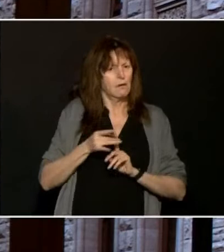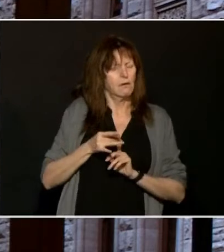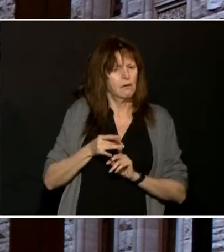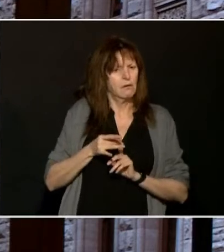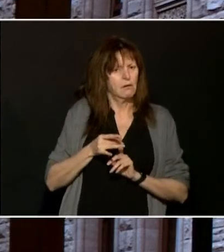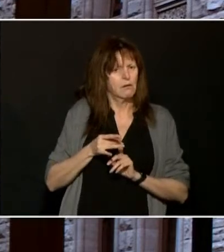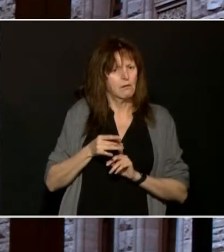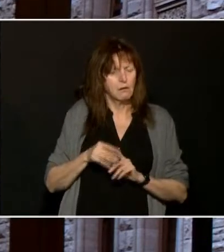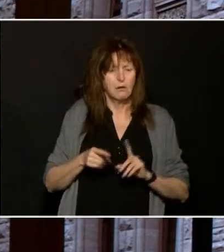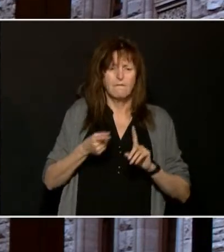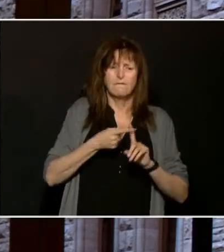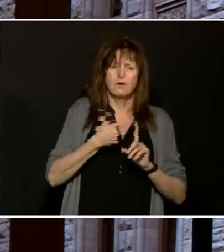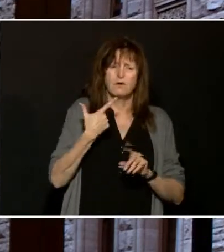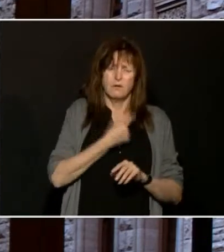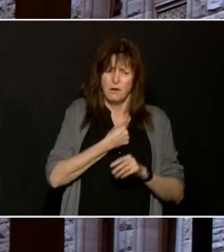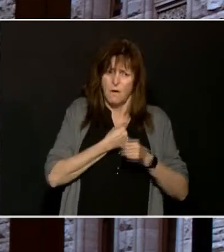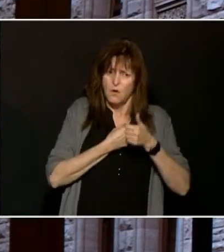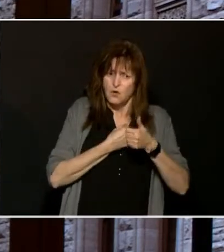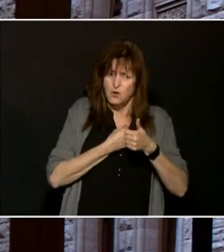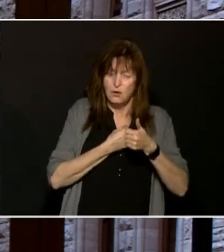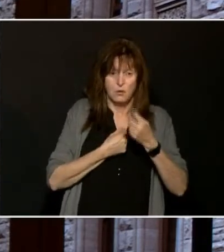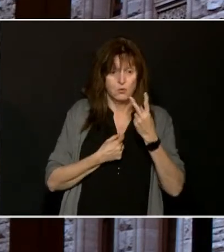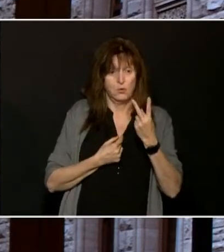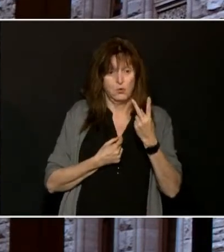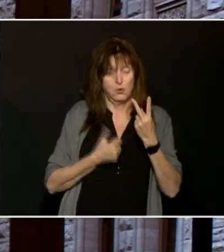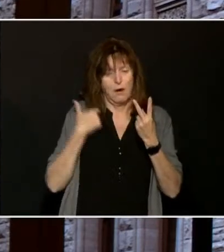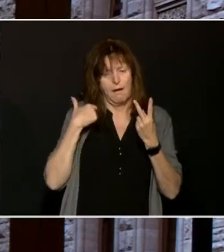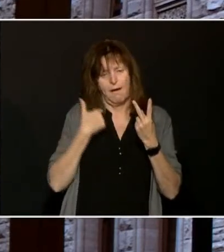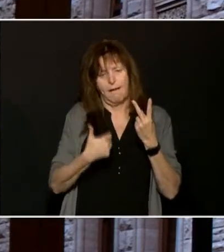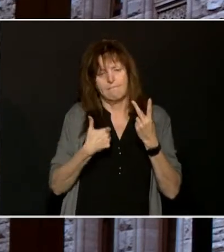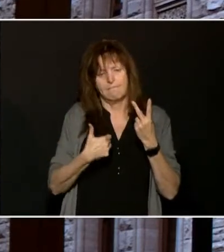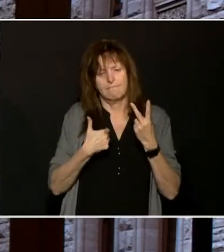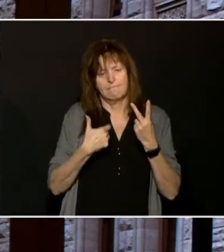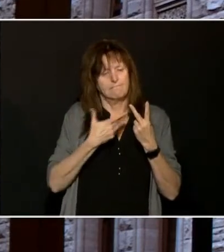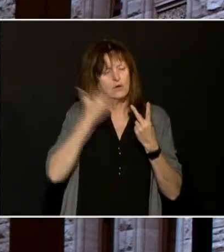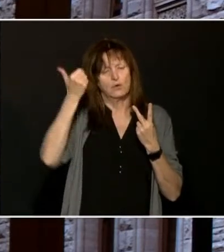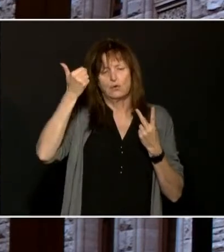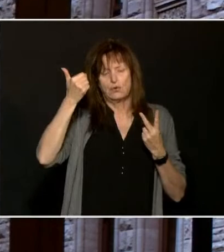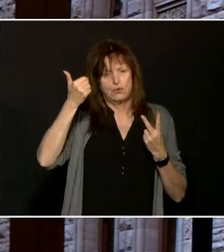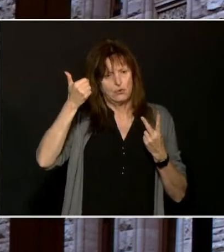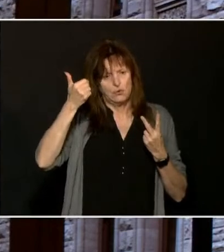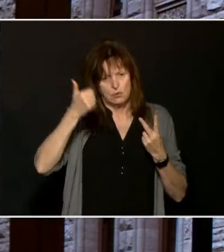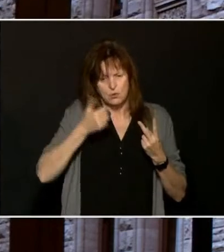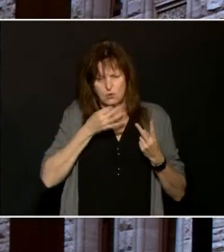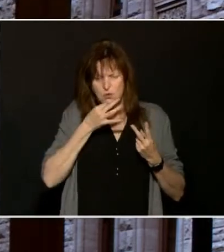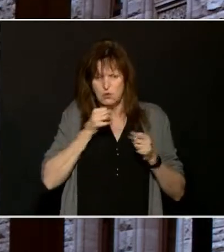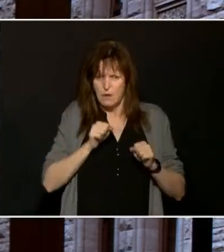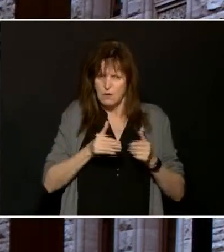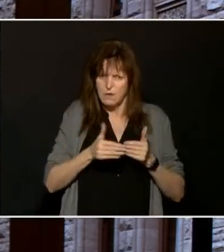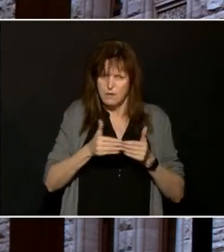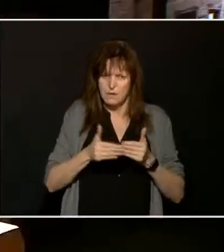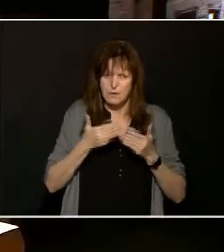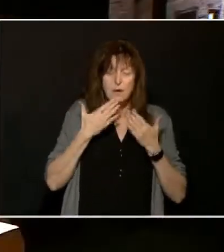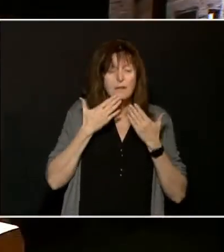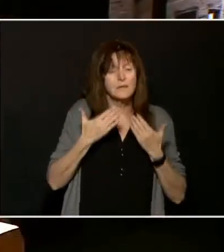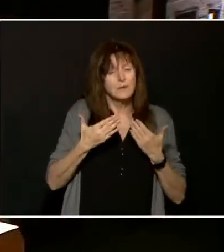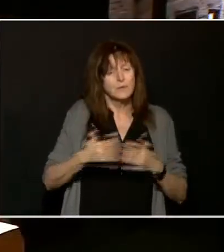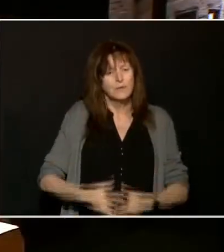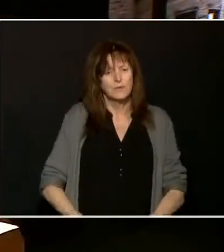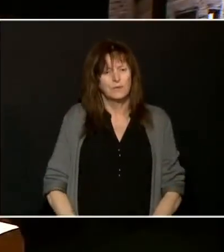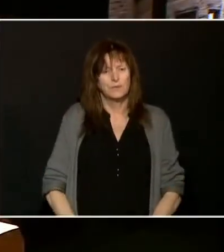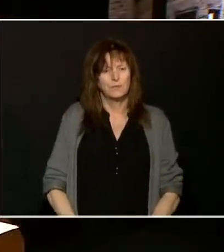one dose and then start into our second dose program as soon as we can. Thanks, everyone. Thank you.